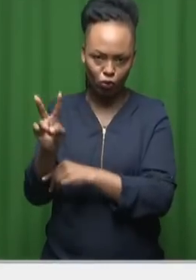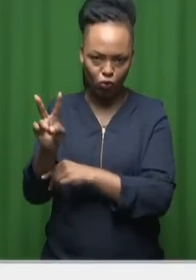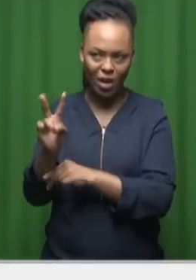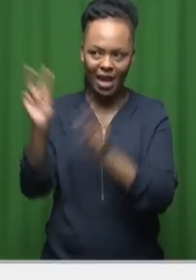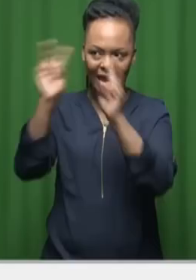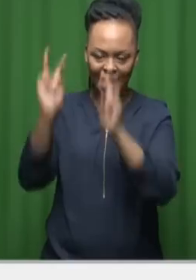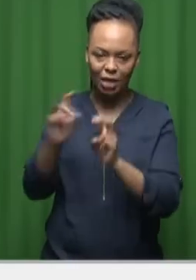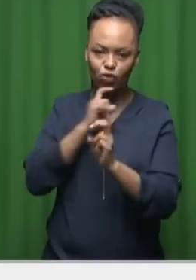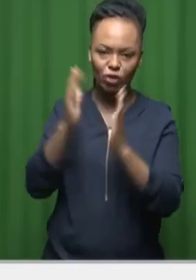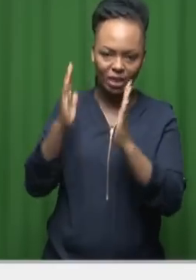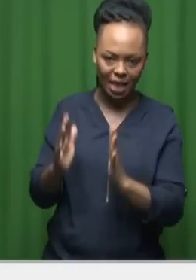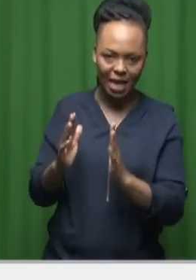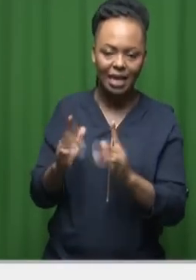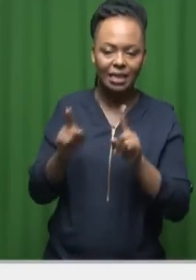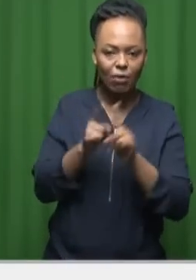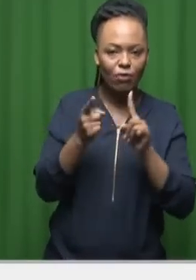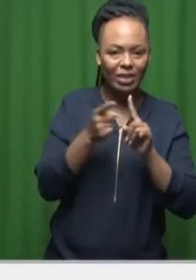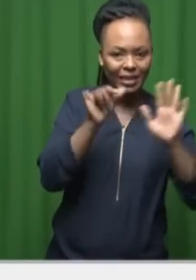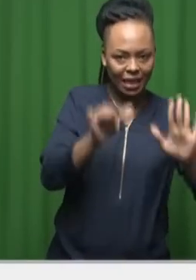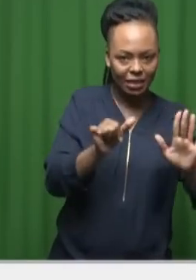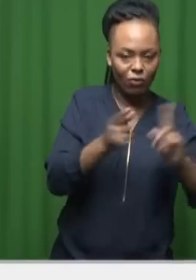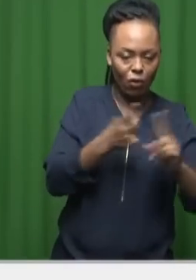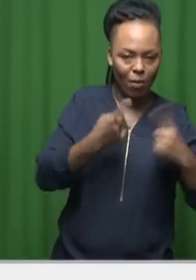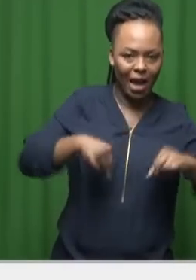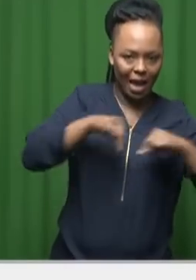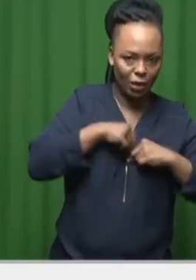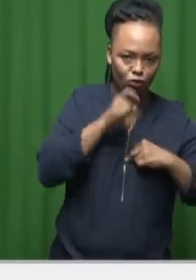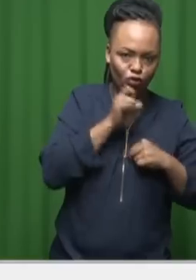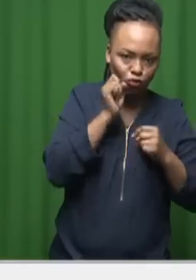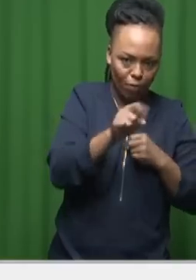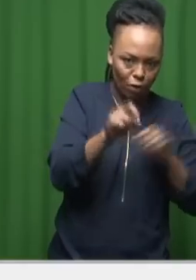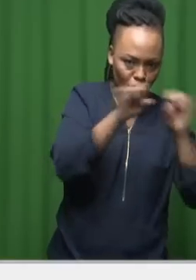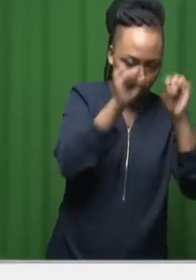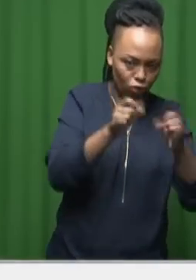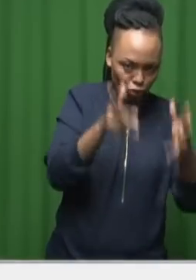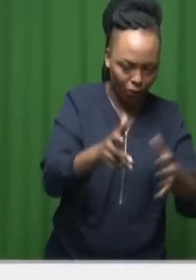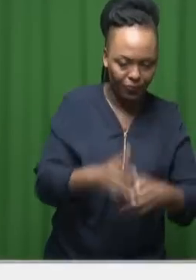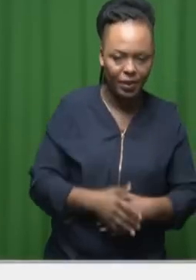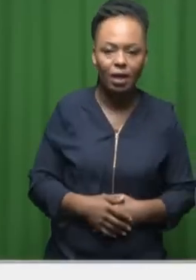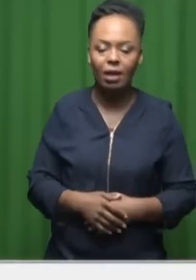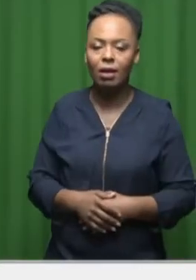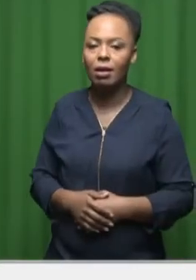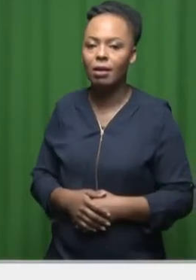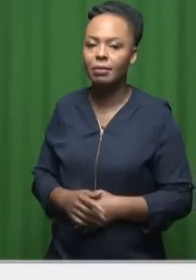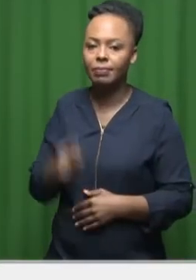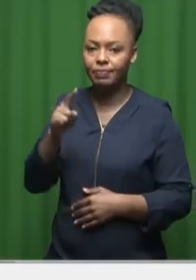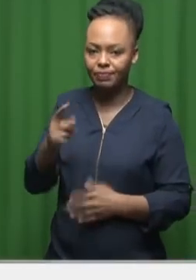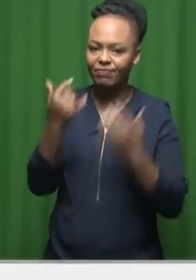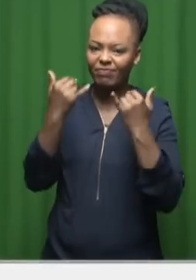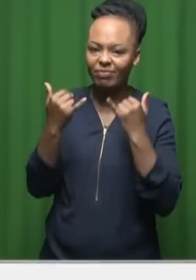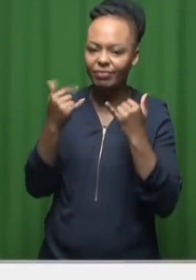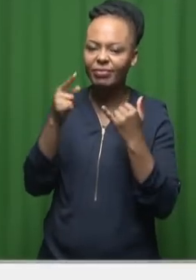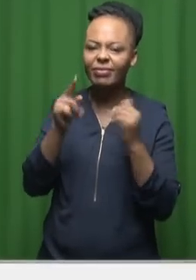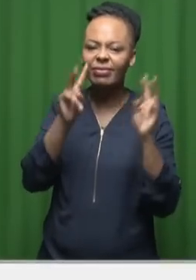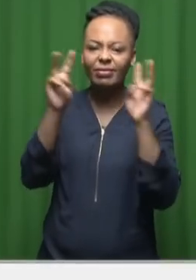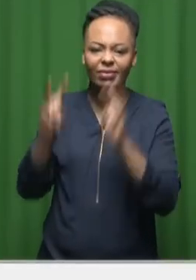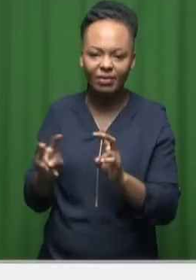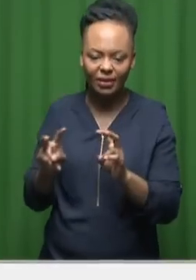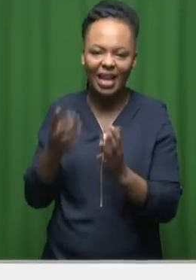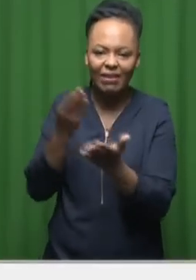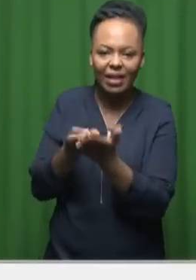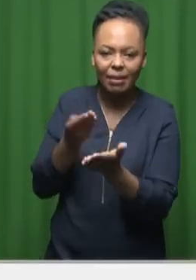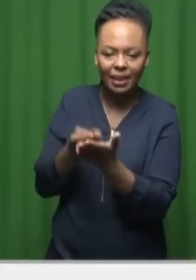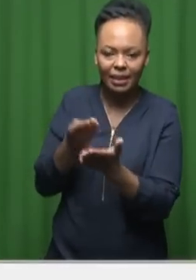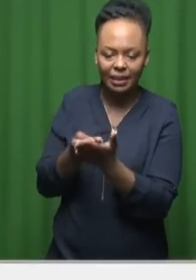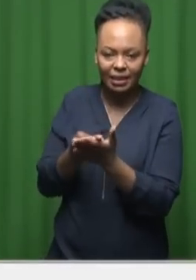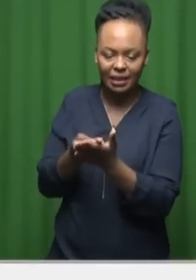users and 6 from the rest of us. So let's talk about what we're in for in terms of the energy availability